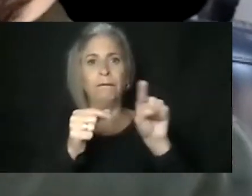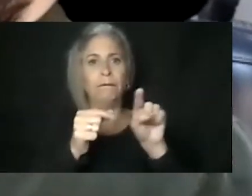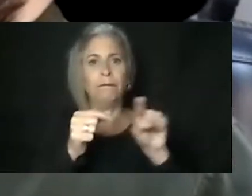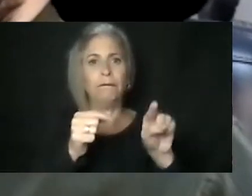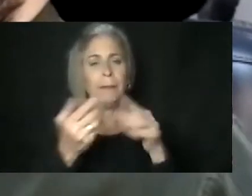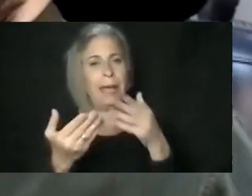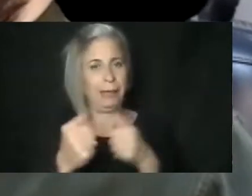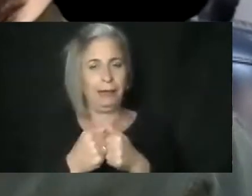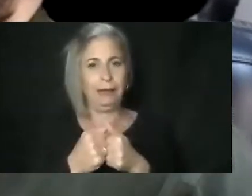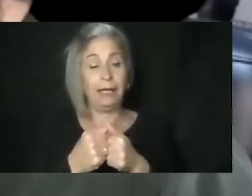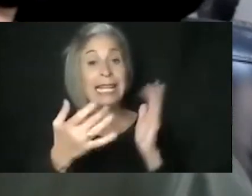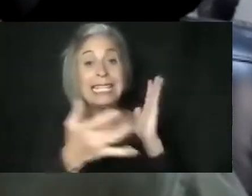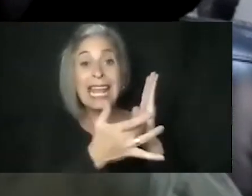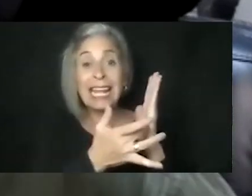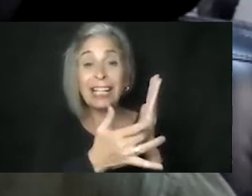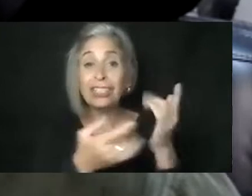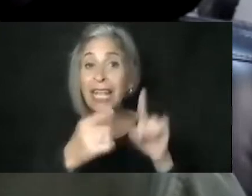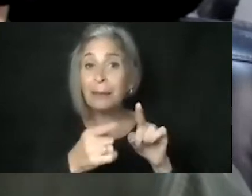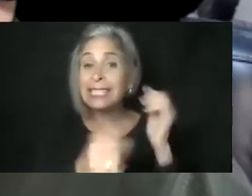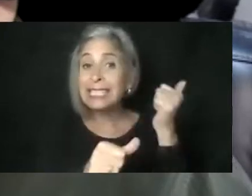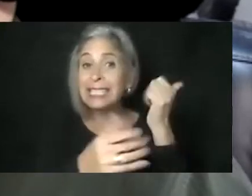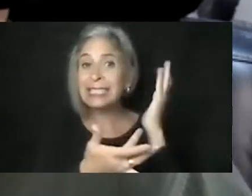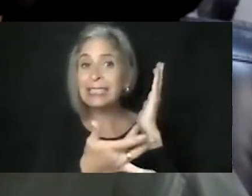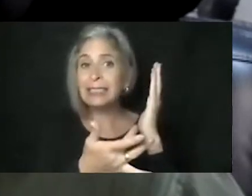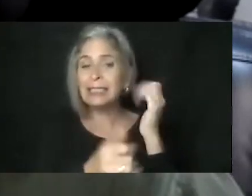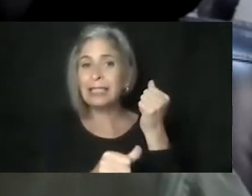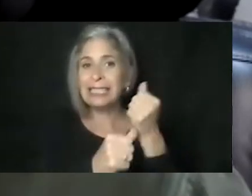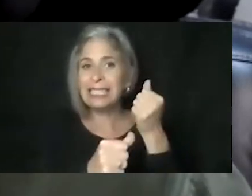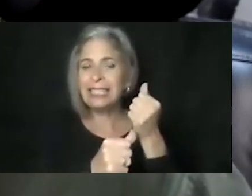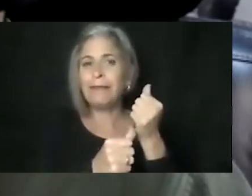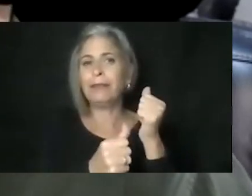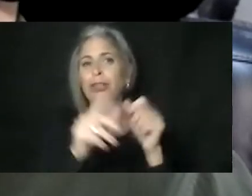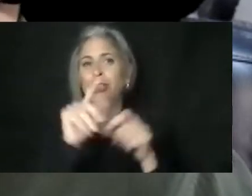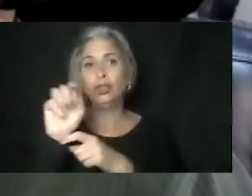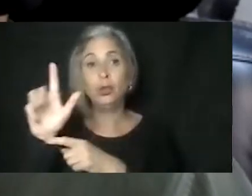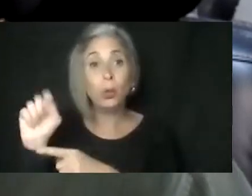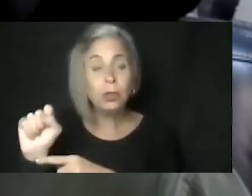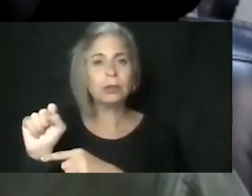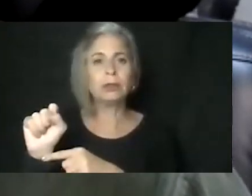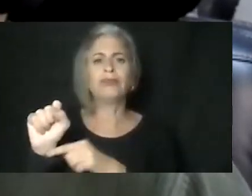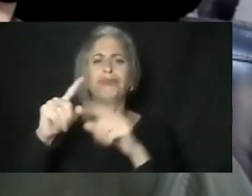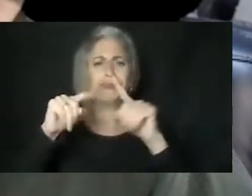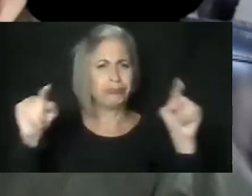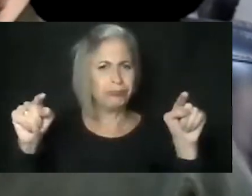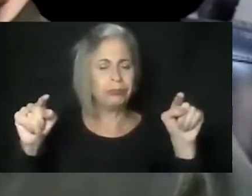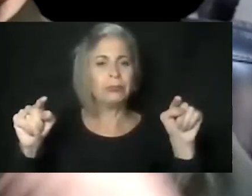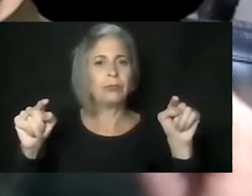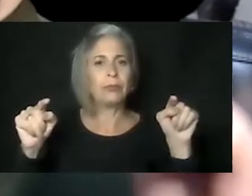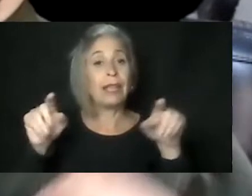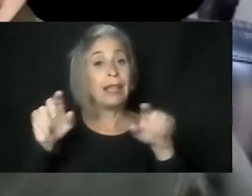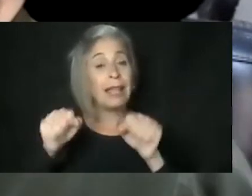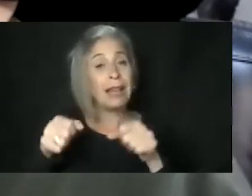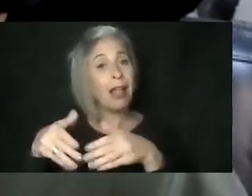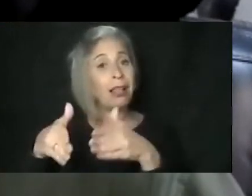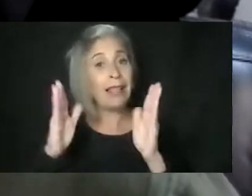Technology has come to the point where there are assistive tools like Grid 2 and Tekla that